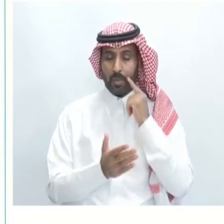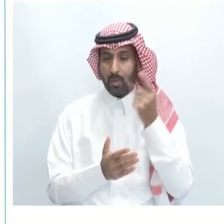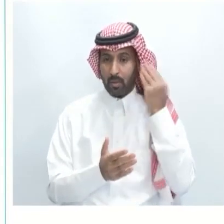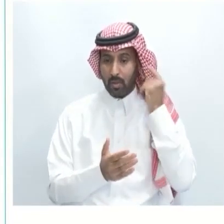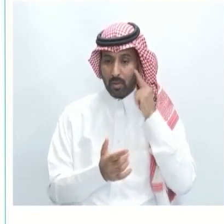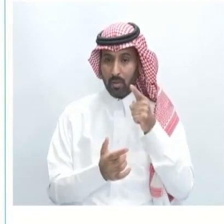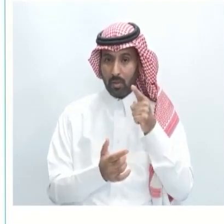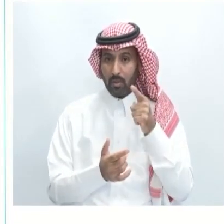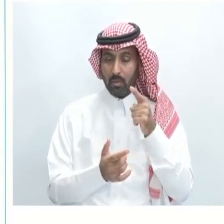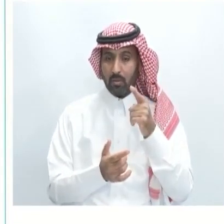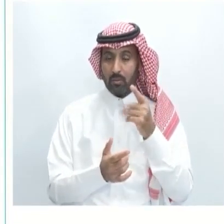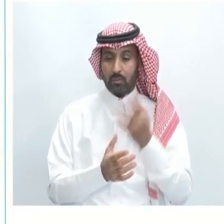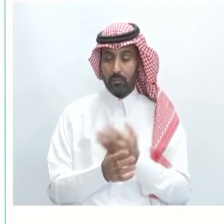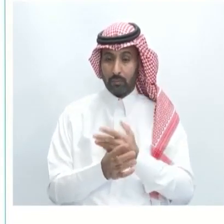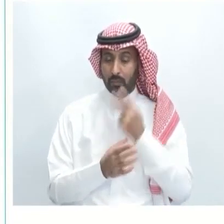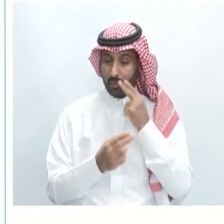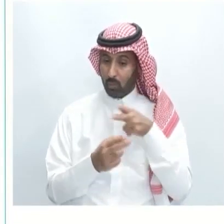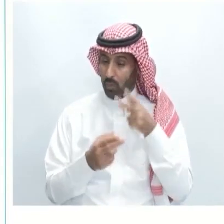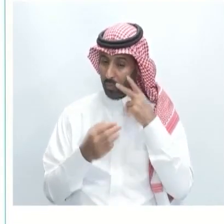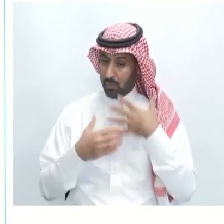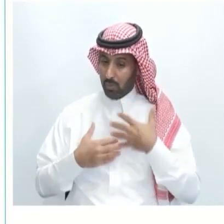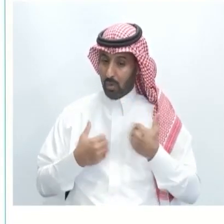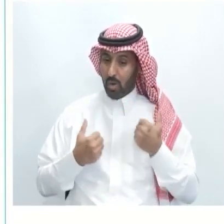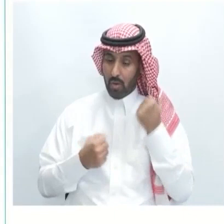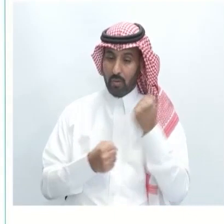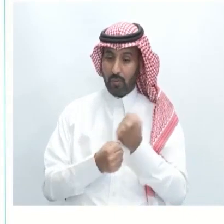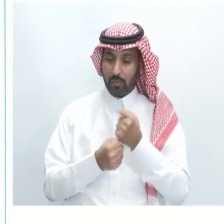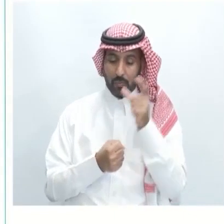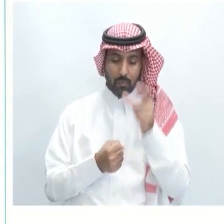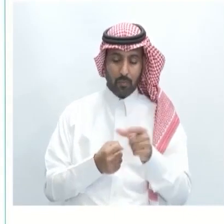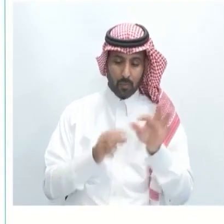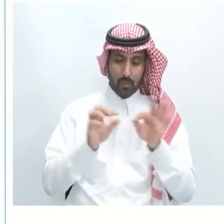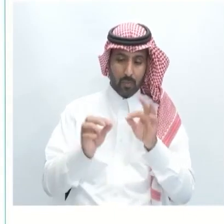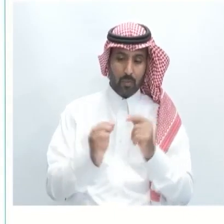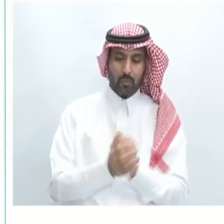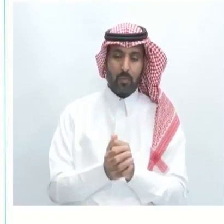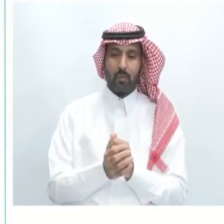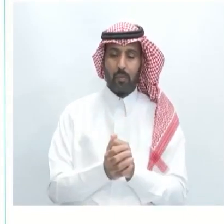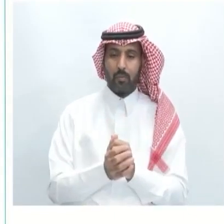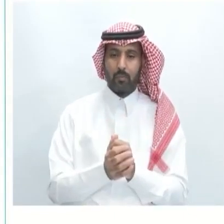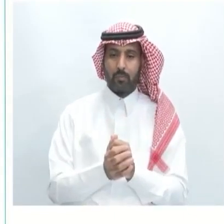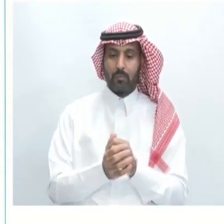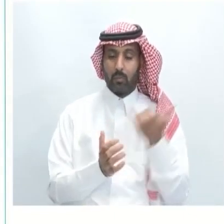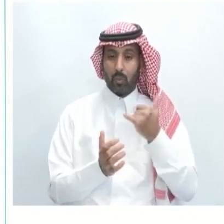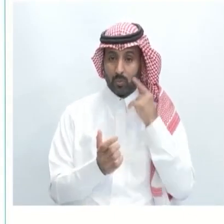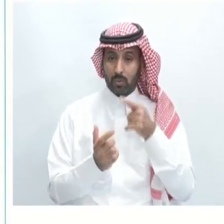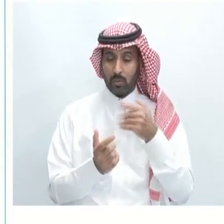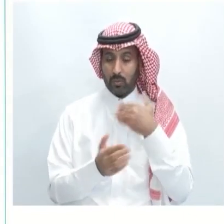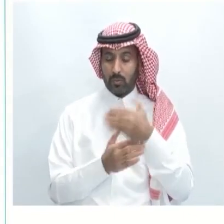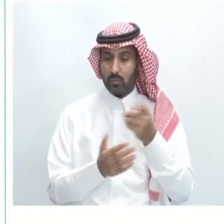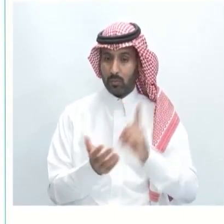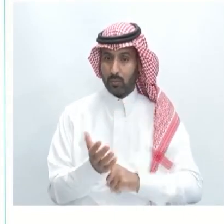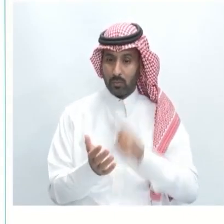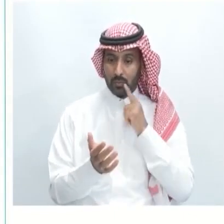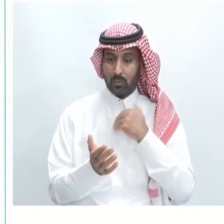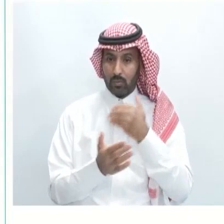reminder that, because job satisfaction affects both our physical and mental well-being, job selection is one of the most important decisions